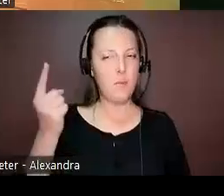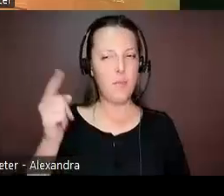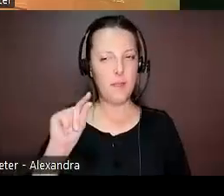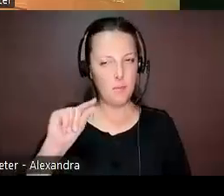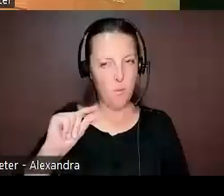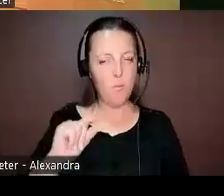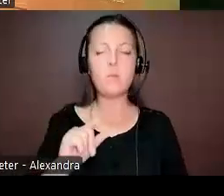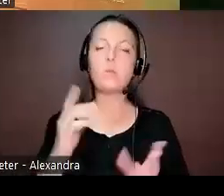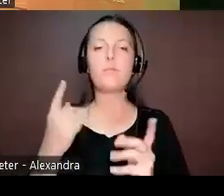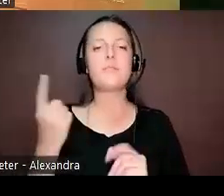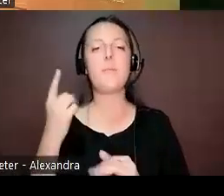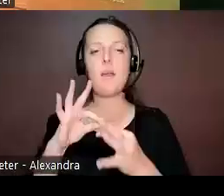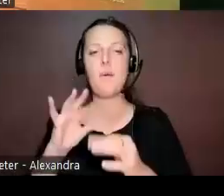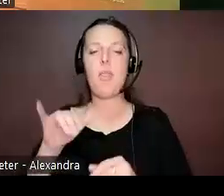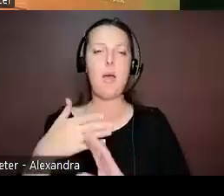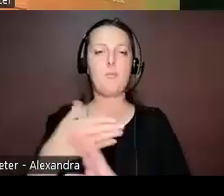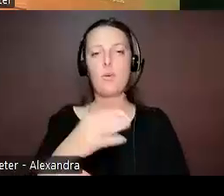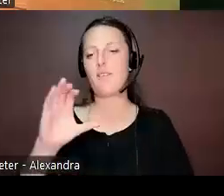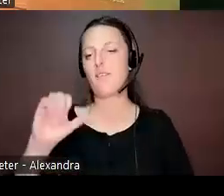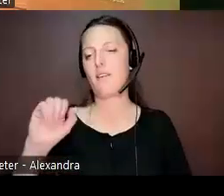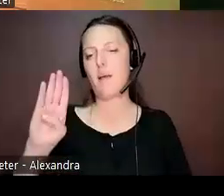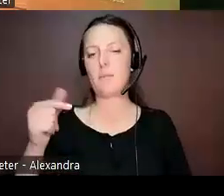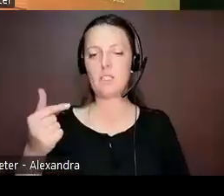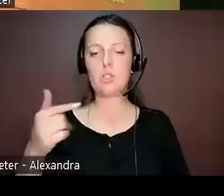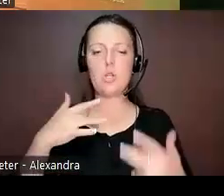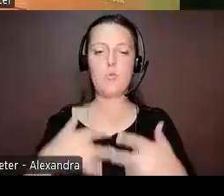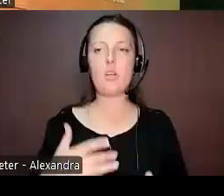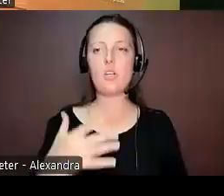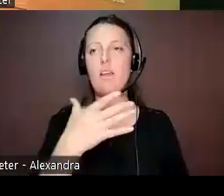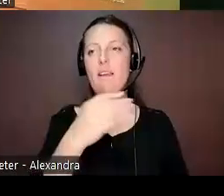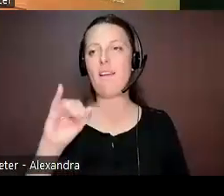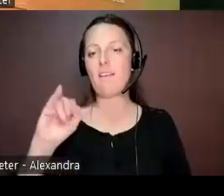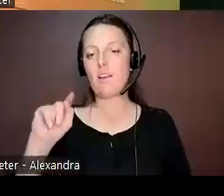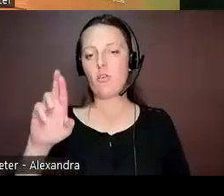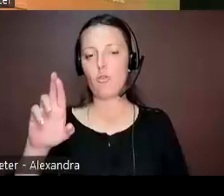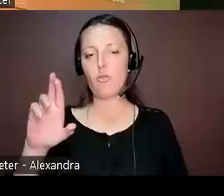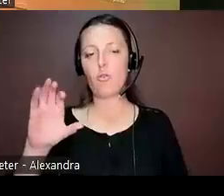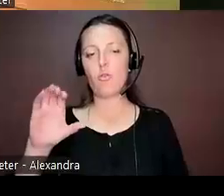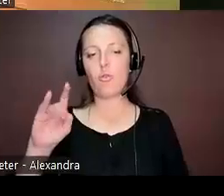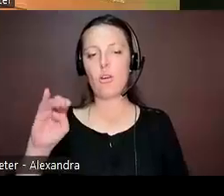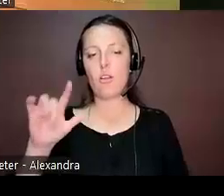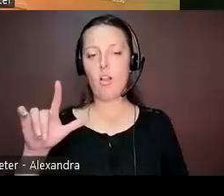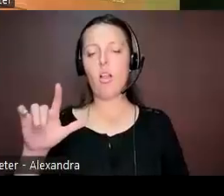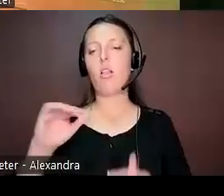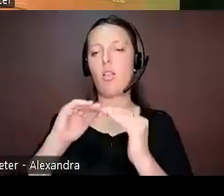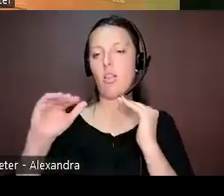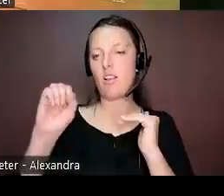pre-CABG depression and intracranial stenosis that we are not quite getting at,